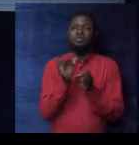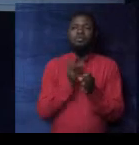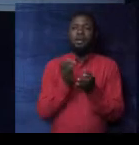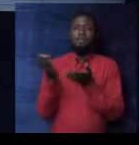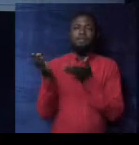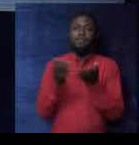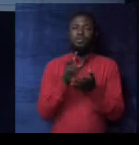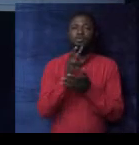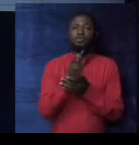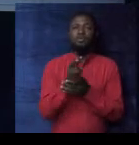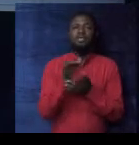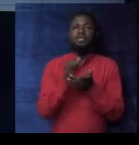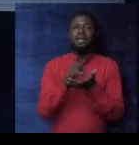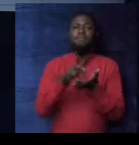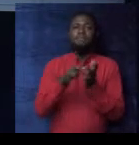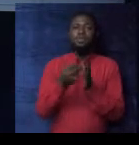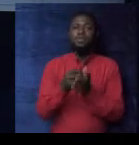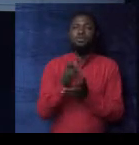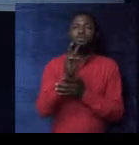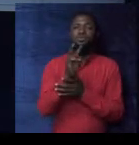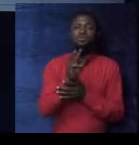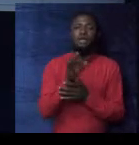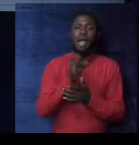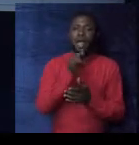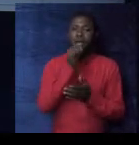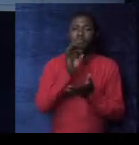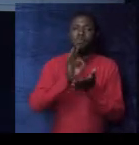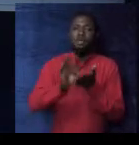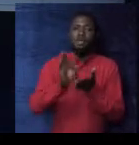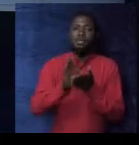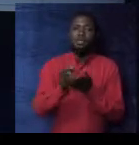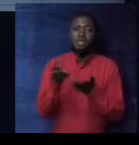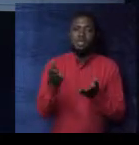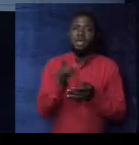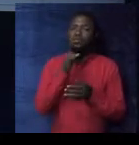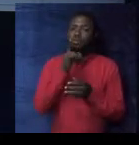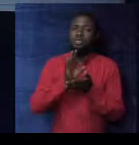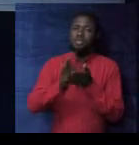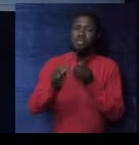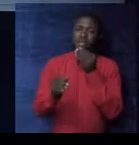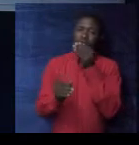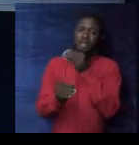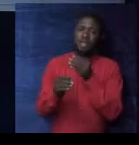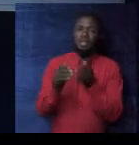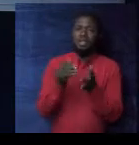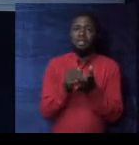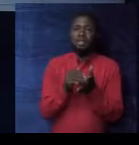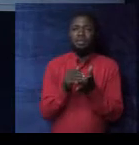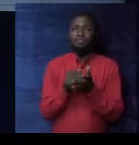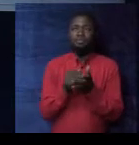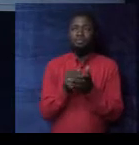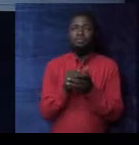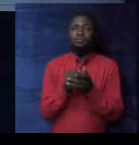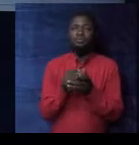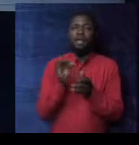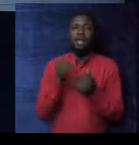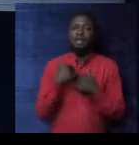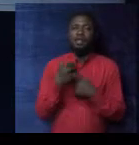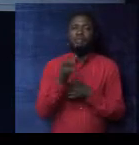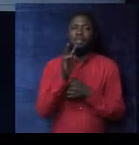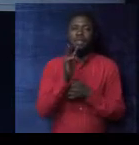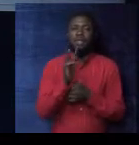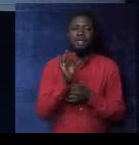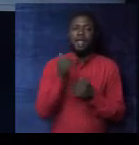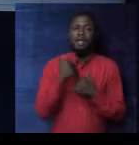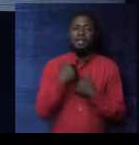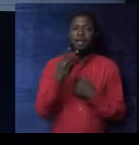place. So if I bring 2 strips, that's 2 strips of 10 squares. So you can see I'm counting here now, I'm not counting here again, okay? And